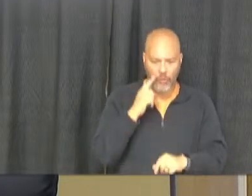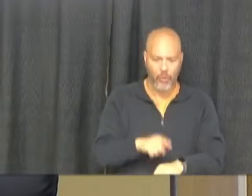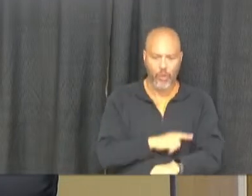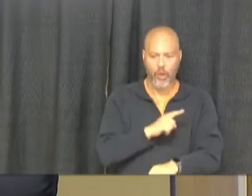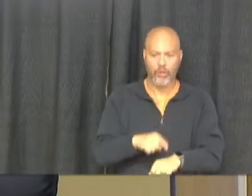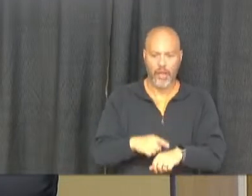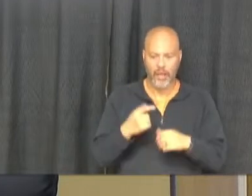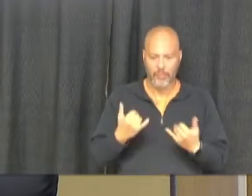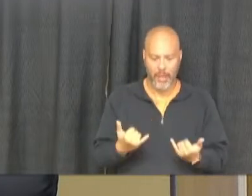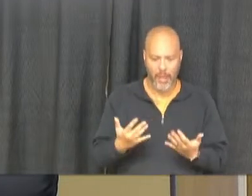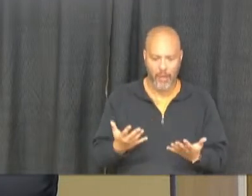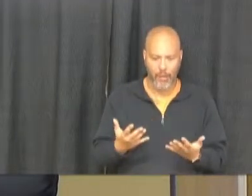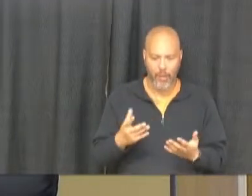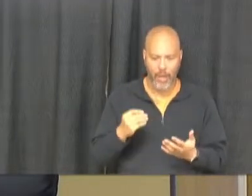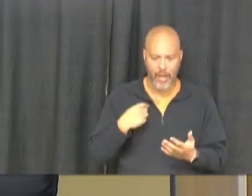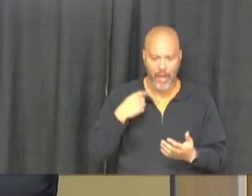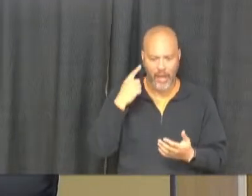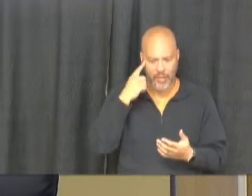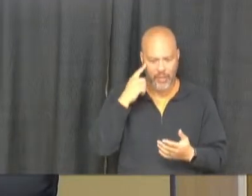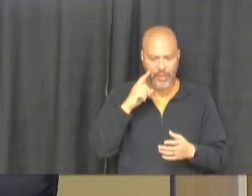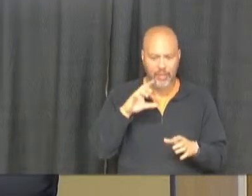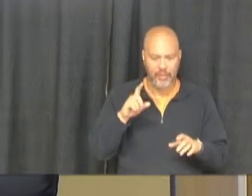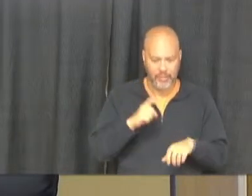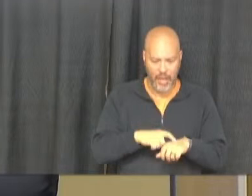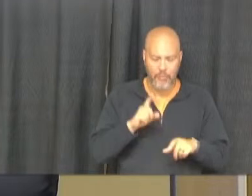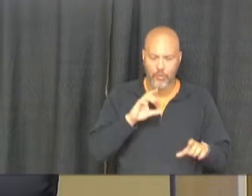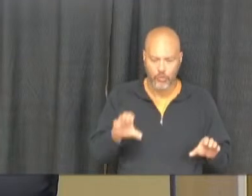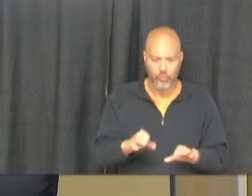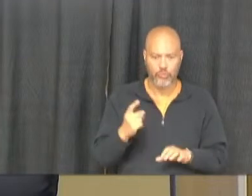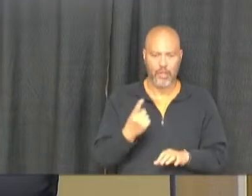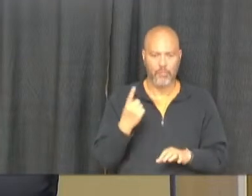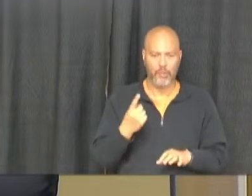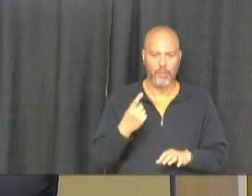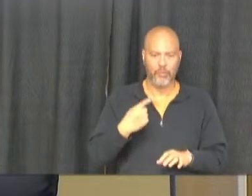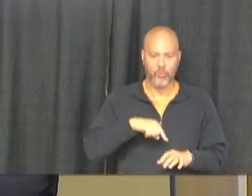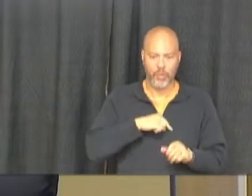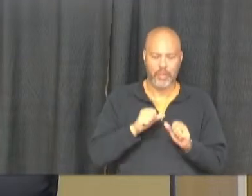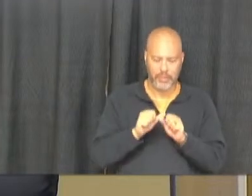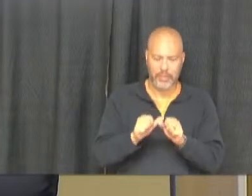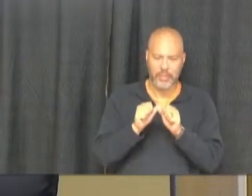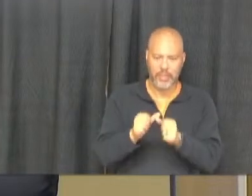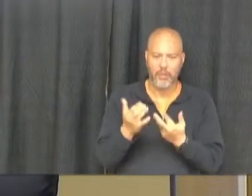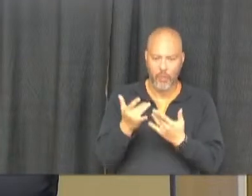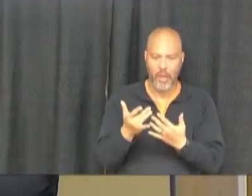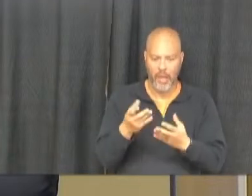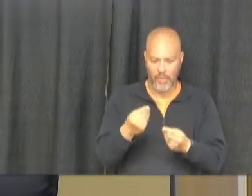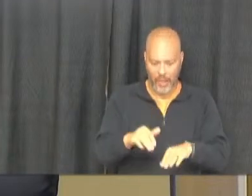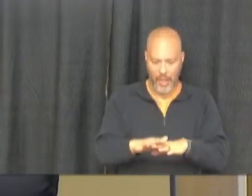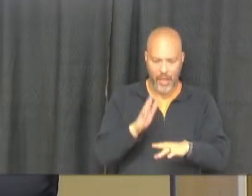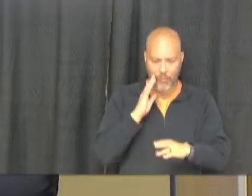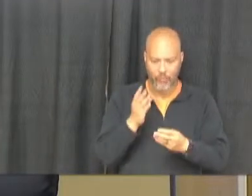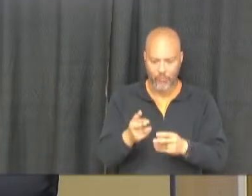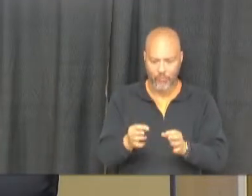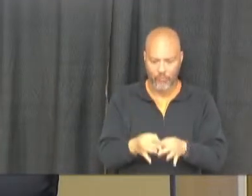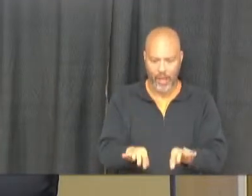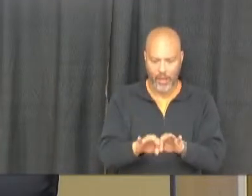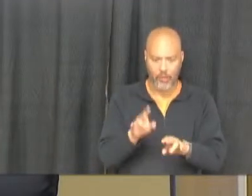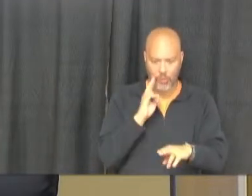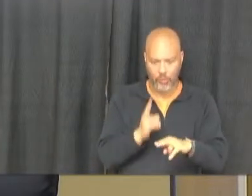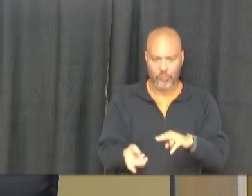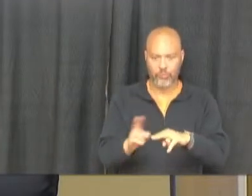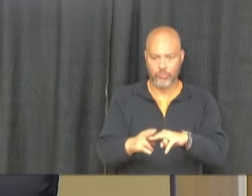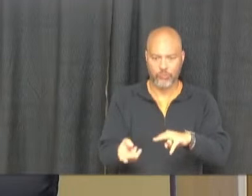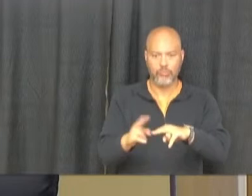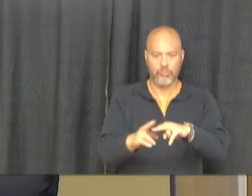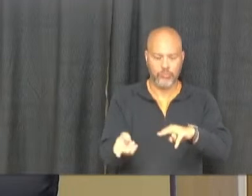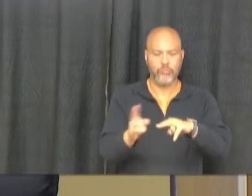time now, and I think it is time to do something. We continue to wait, the value of the land will go up.